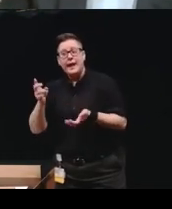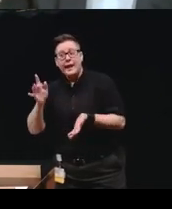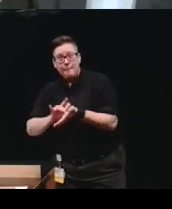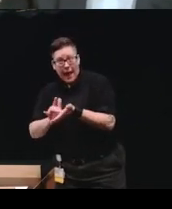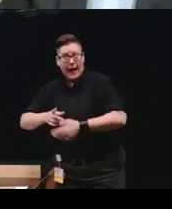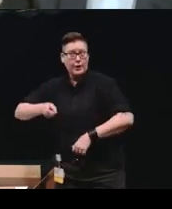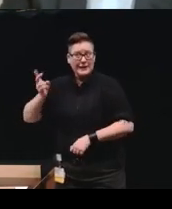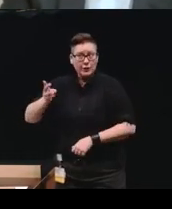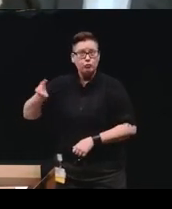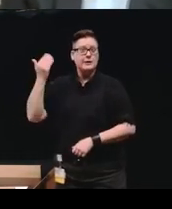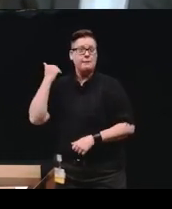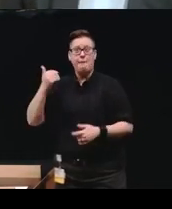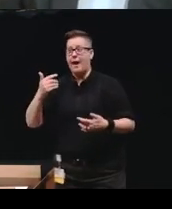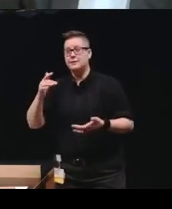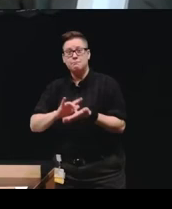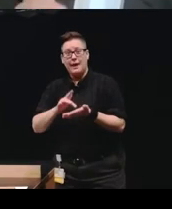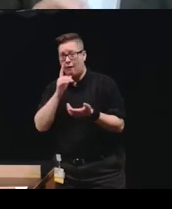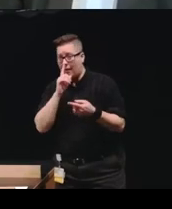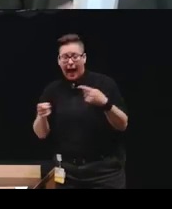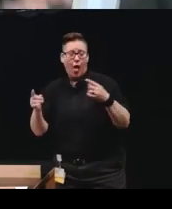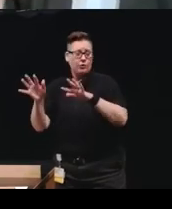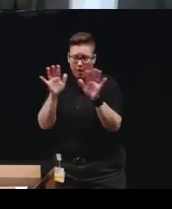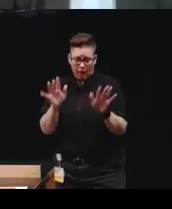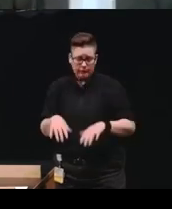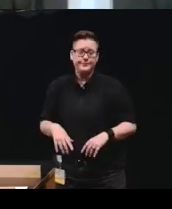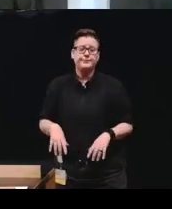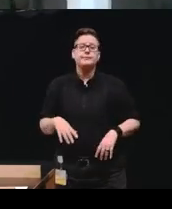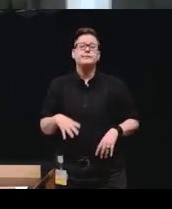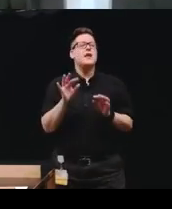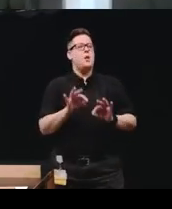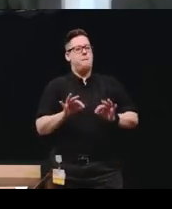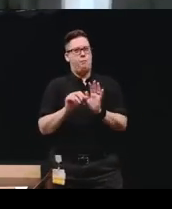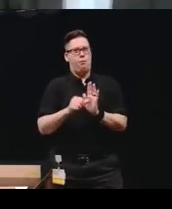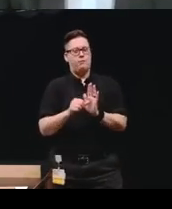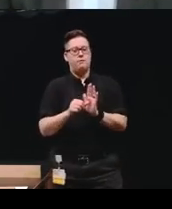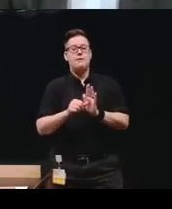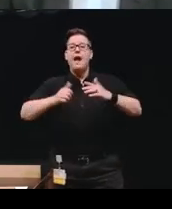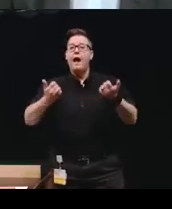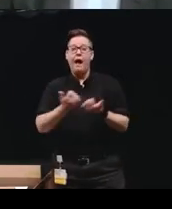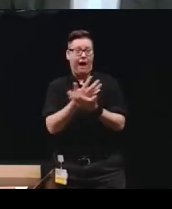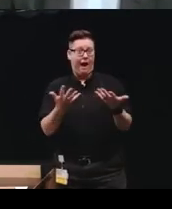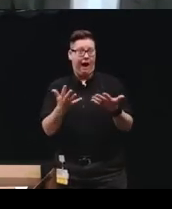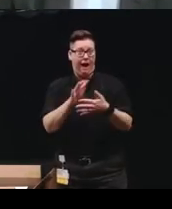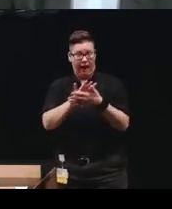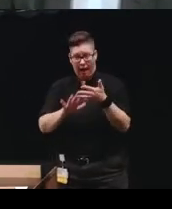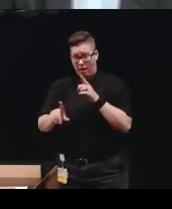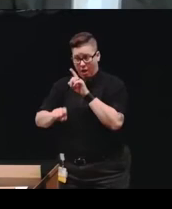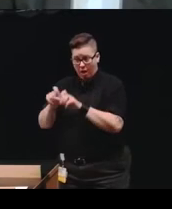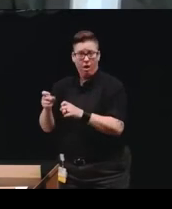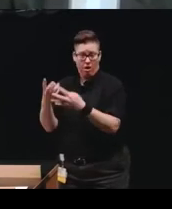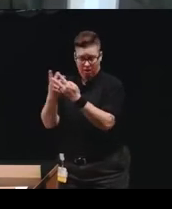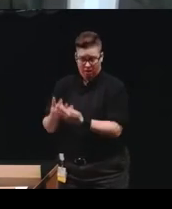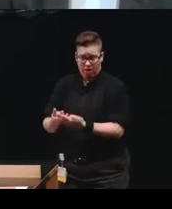family history. And I think it's really important to highlight here, everything we've done so far